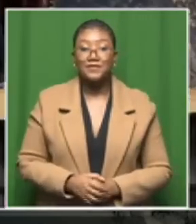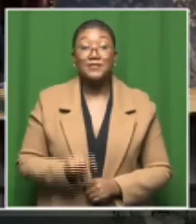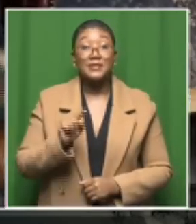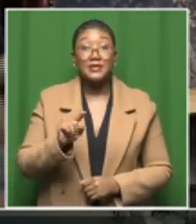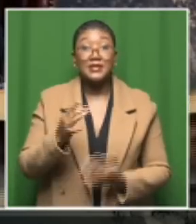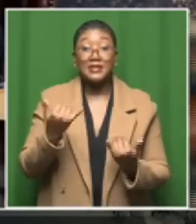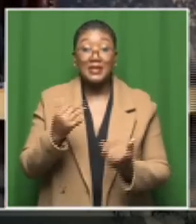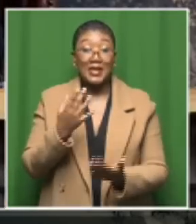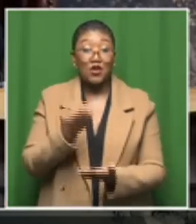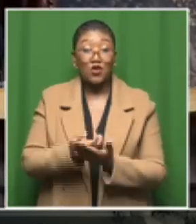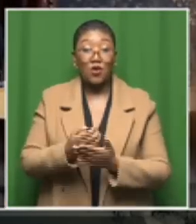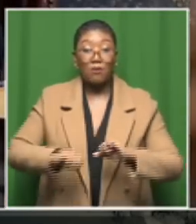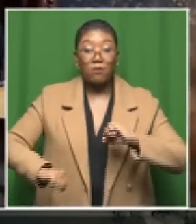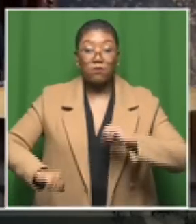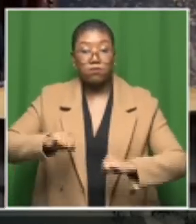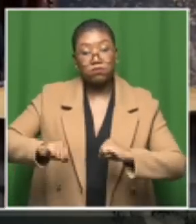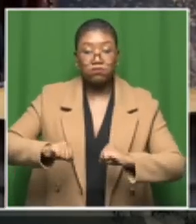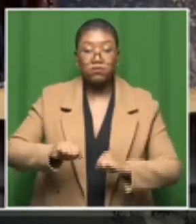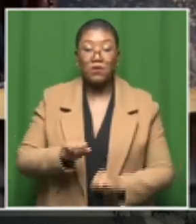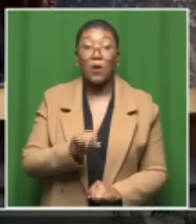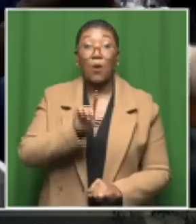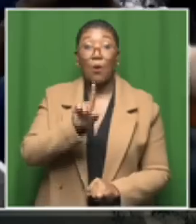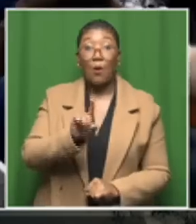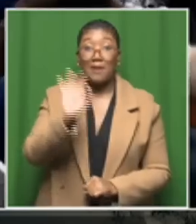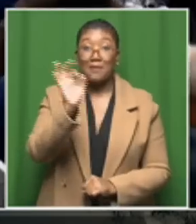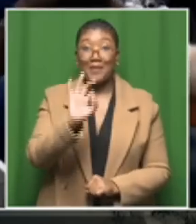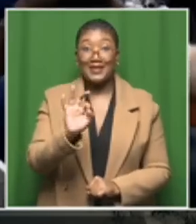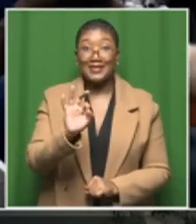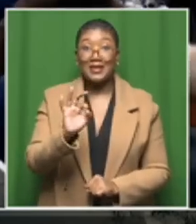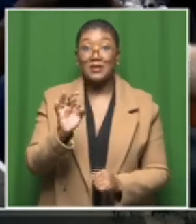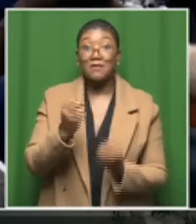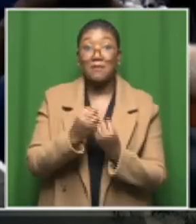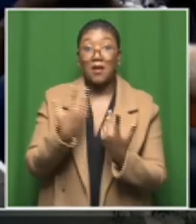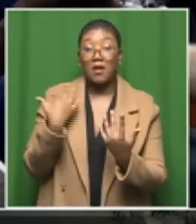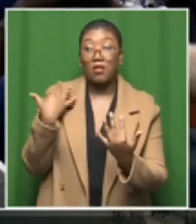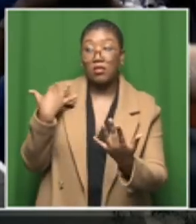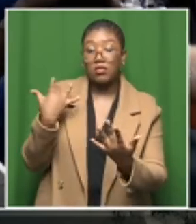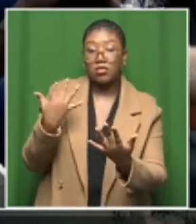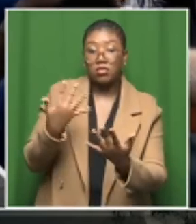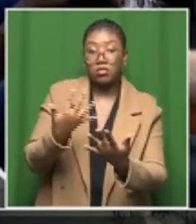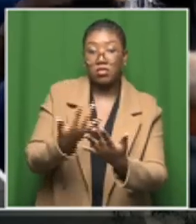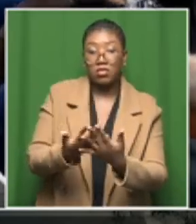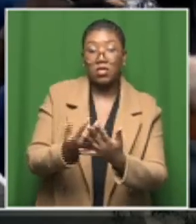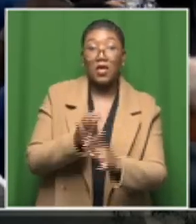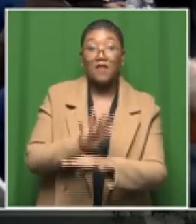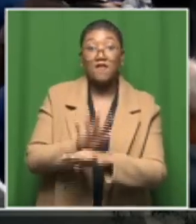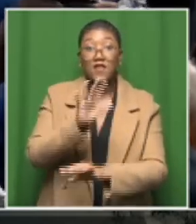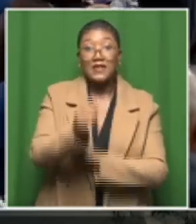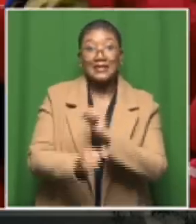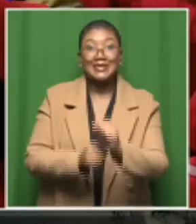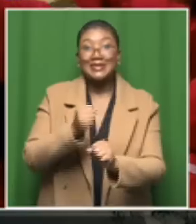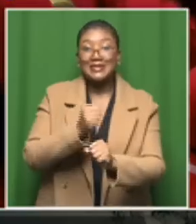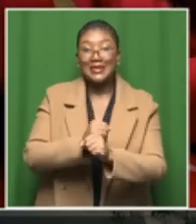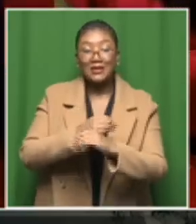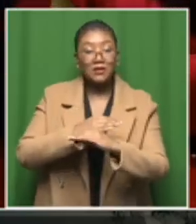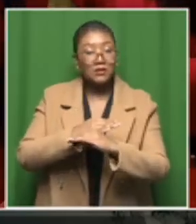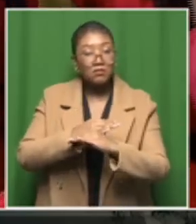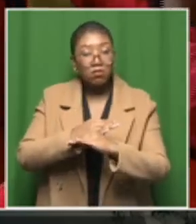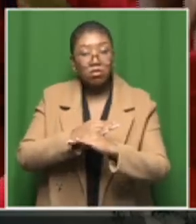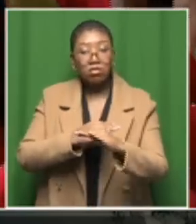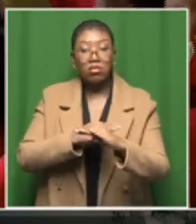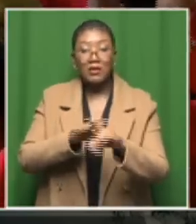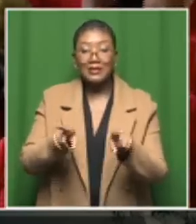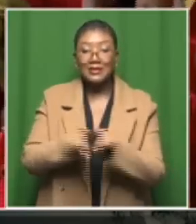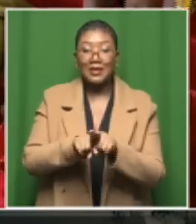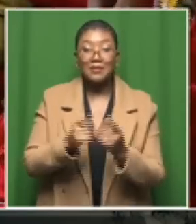has been stumbling at 1% for the past 15 years. So unless we grow the economy, unless we help companies sell their products, unless we